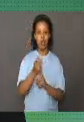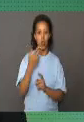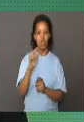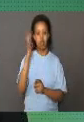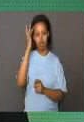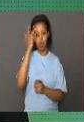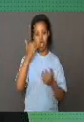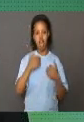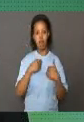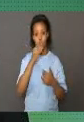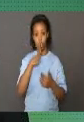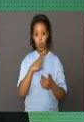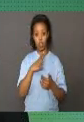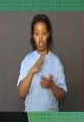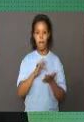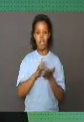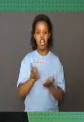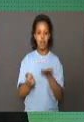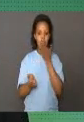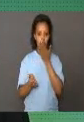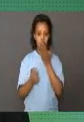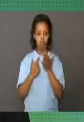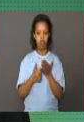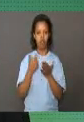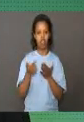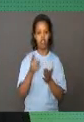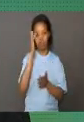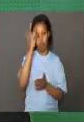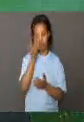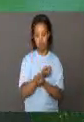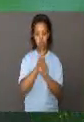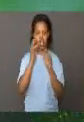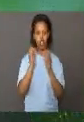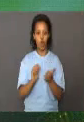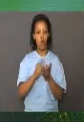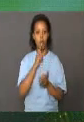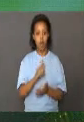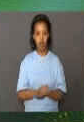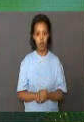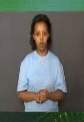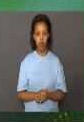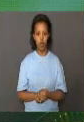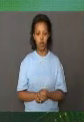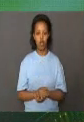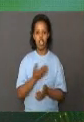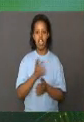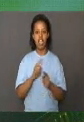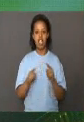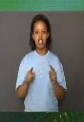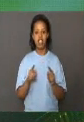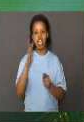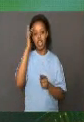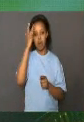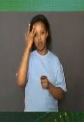receive treatment, ridding their body of the disease. Immunity from